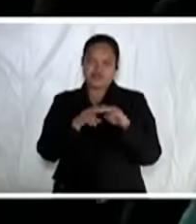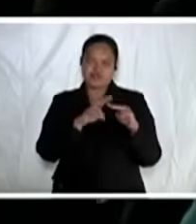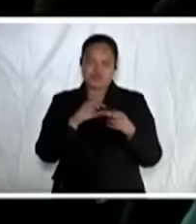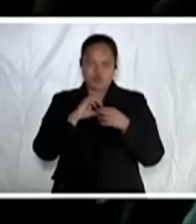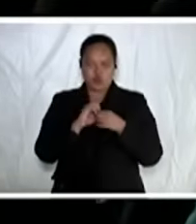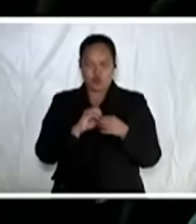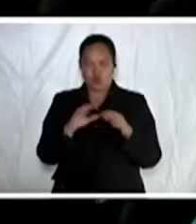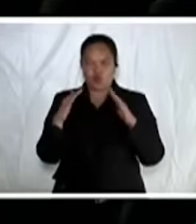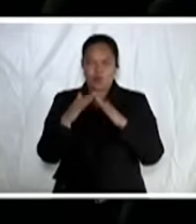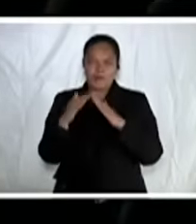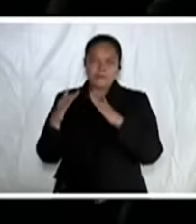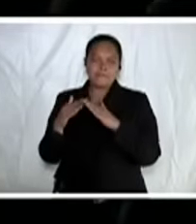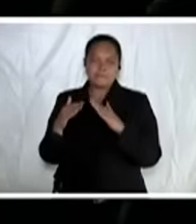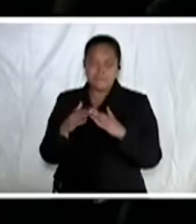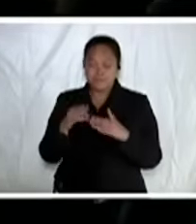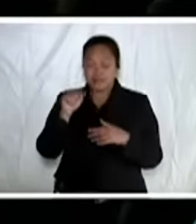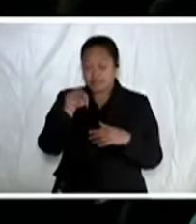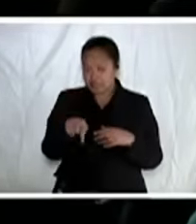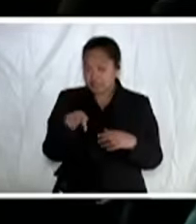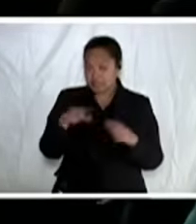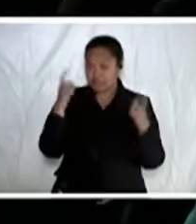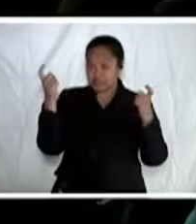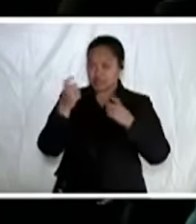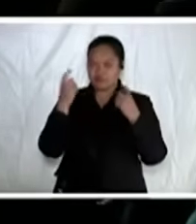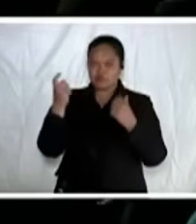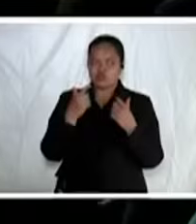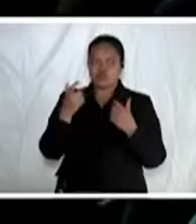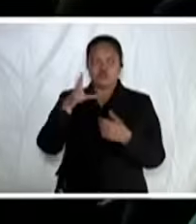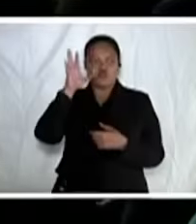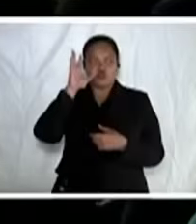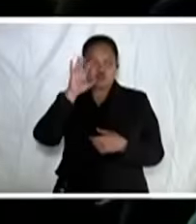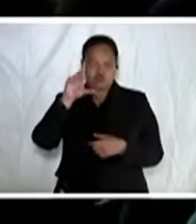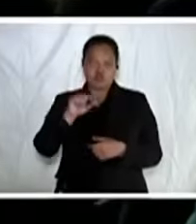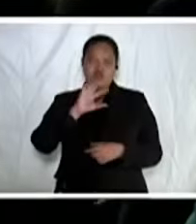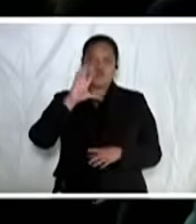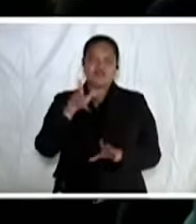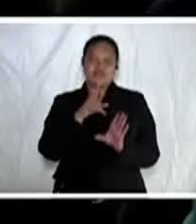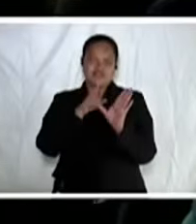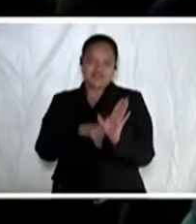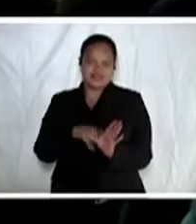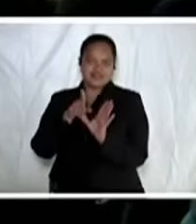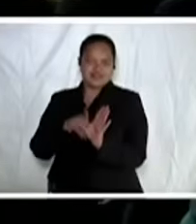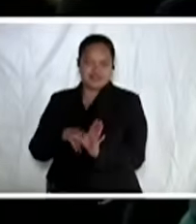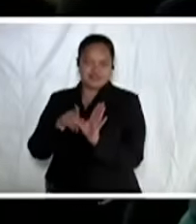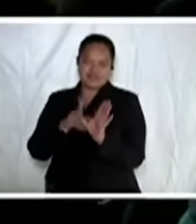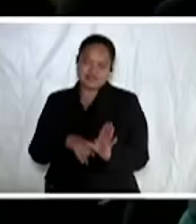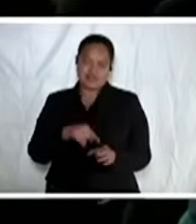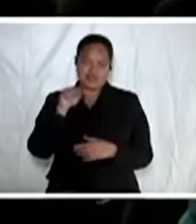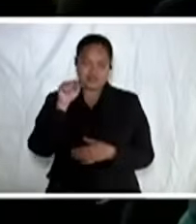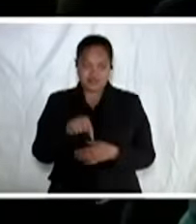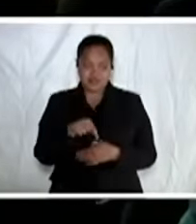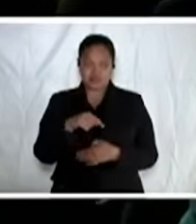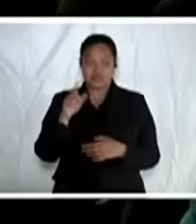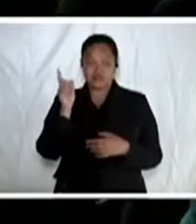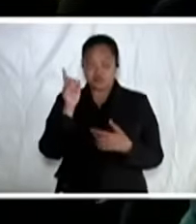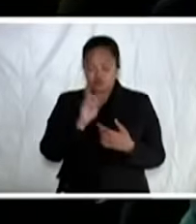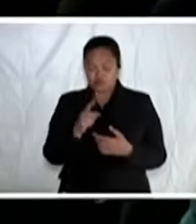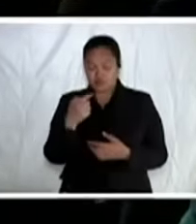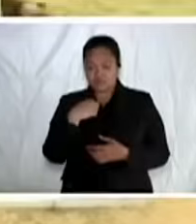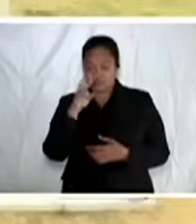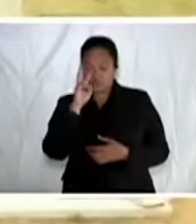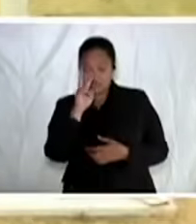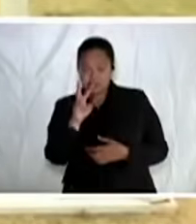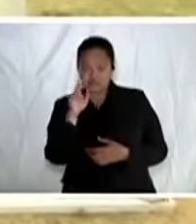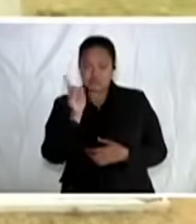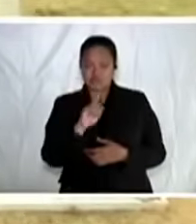songo ngwendo wana numa ena viambaki na nonda tunga lala enda wana numa ena viambaki dona kena mbaki wandanga rede tiko ena